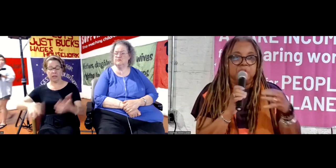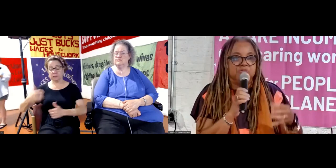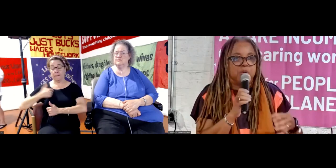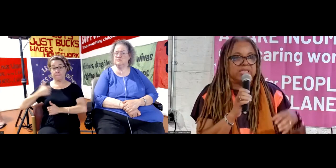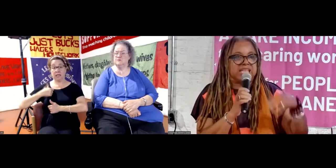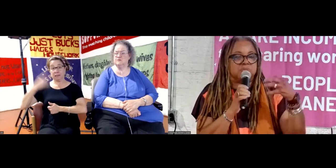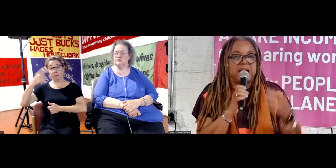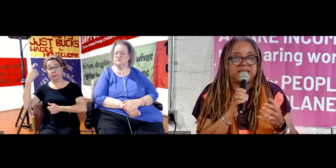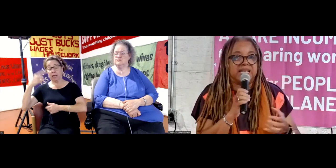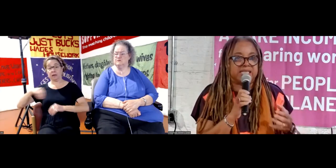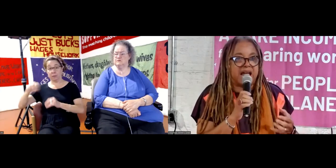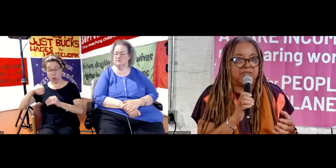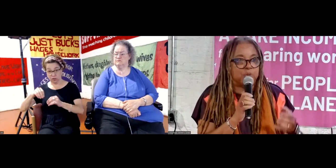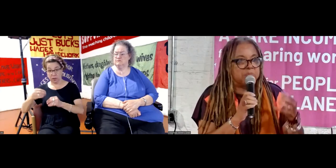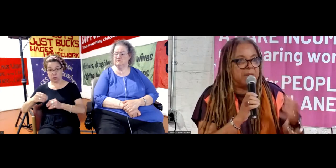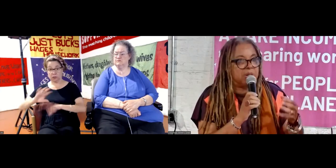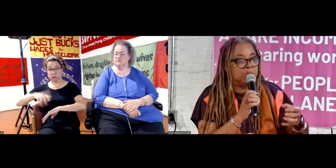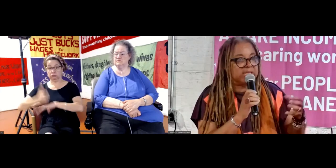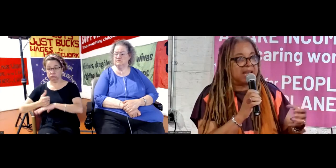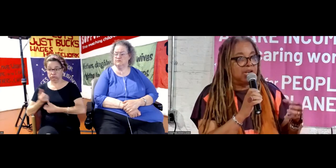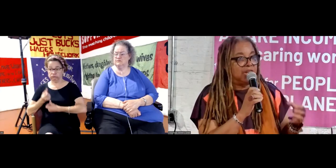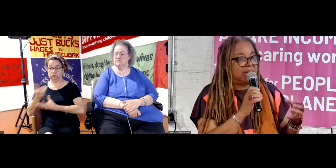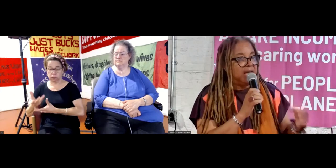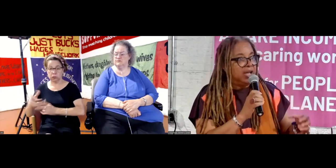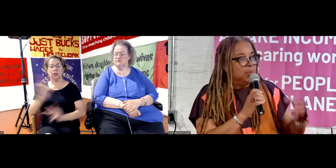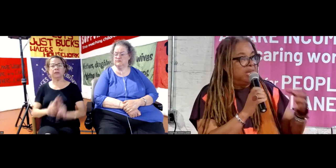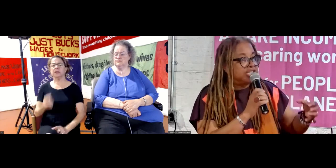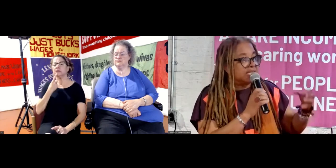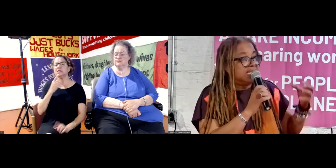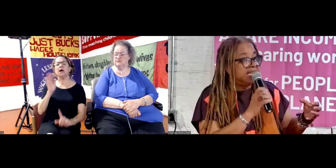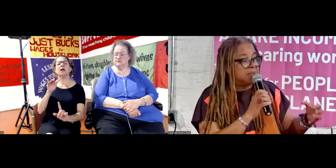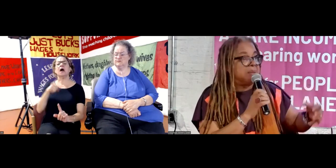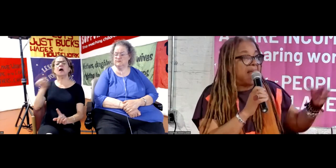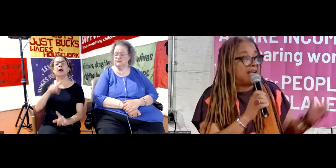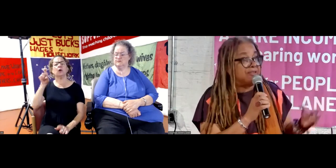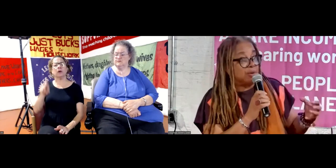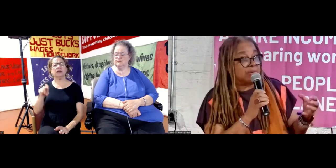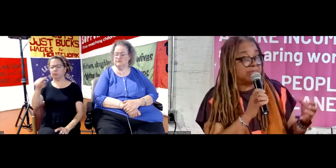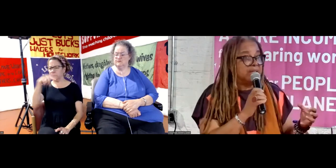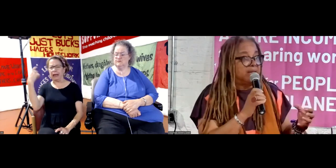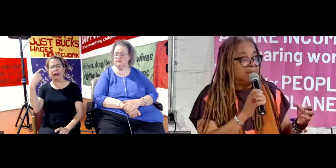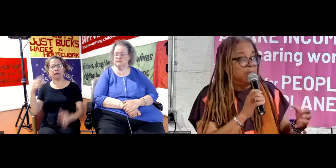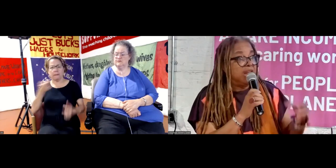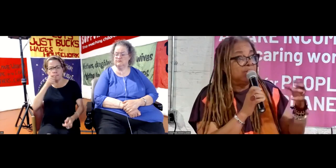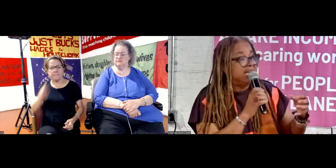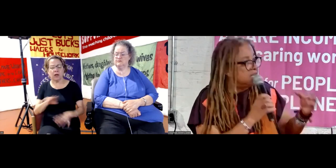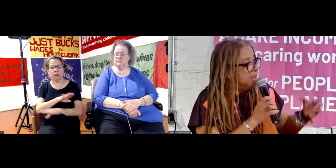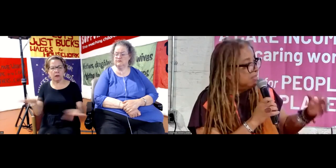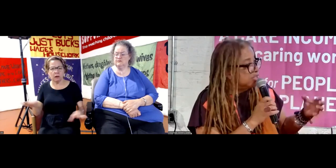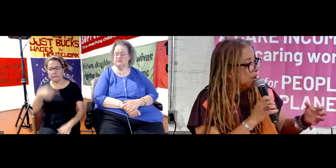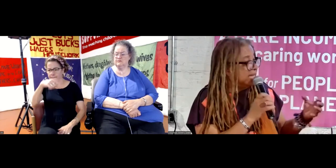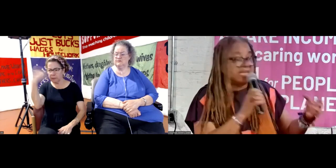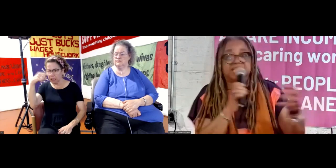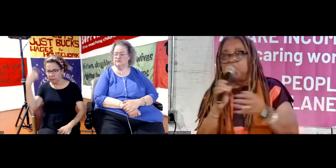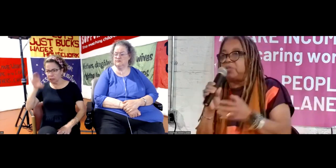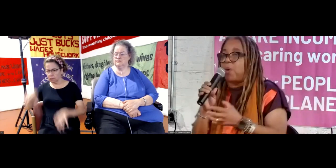Black movement was expressing itself, there were people who said, look, we just need to be Black folks. We don't need to be in